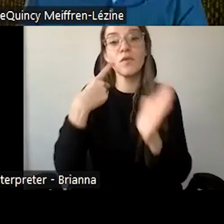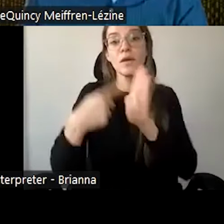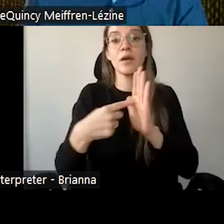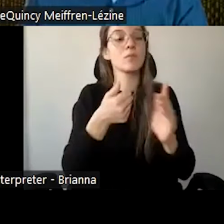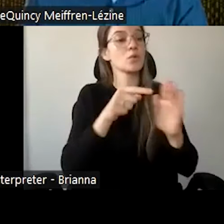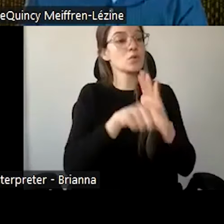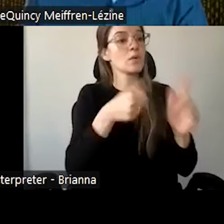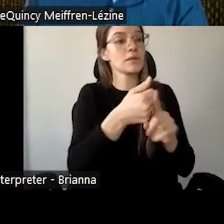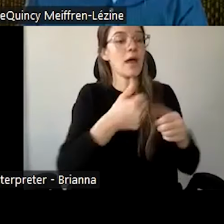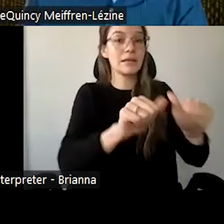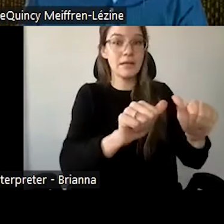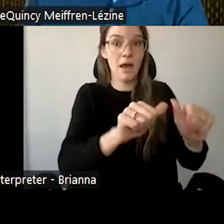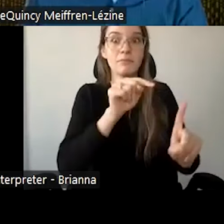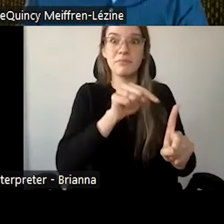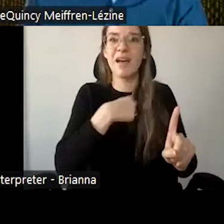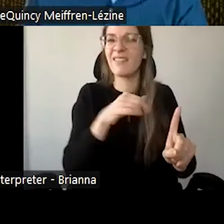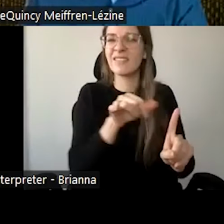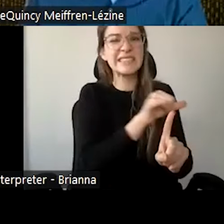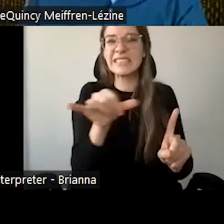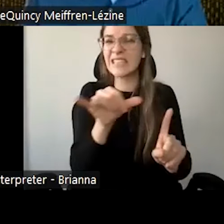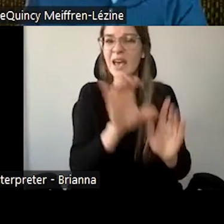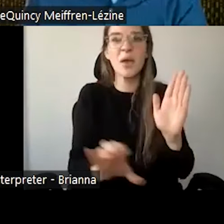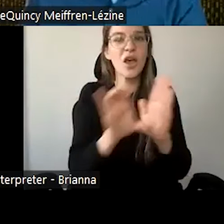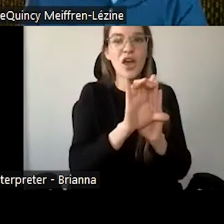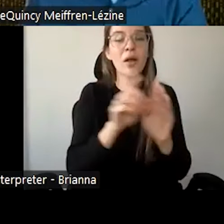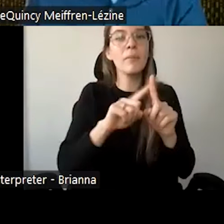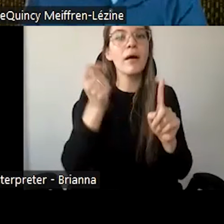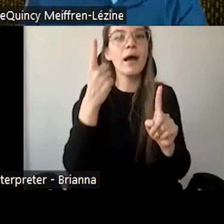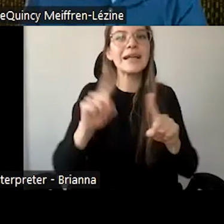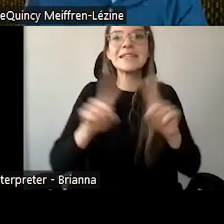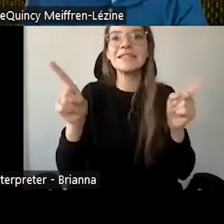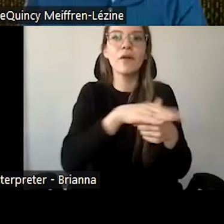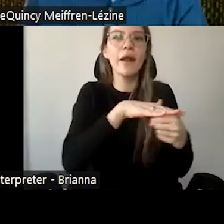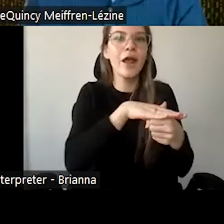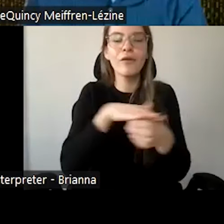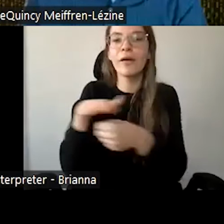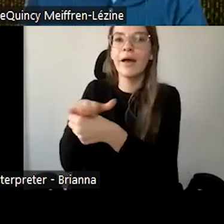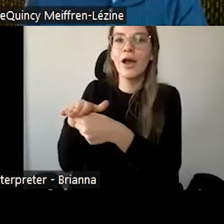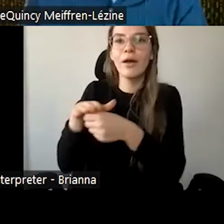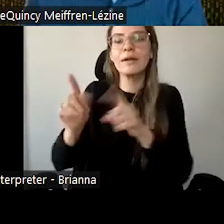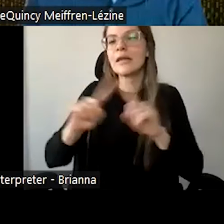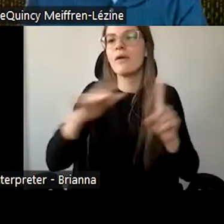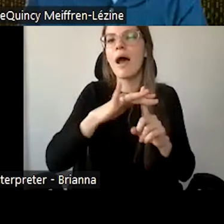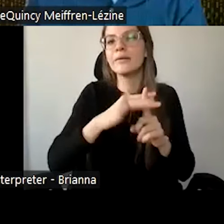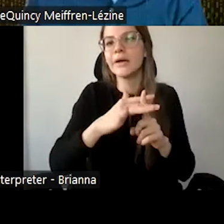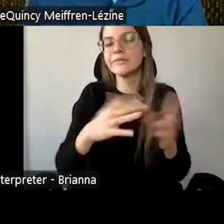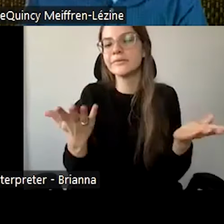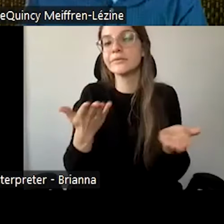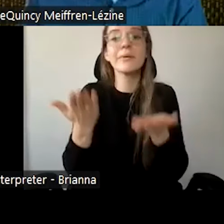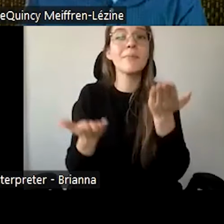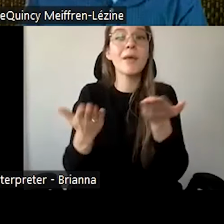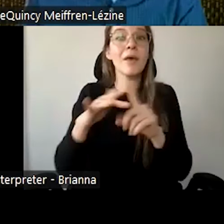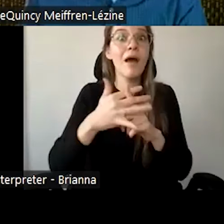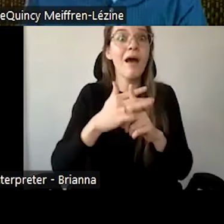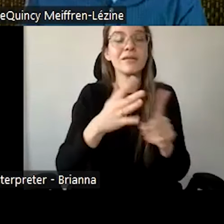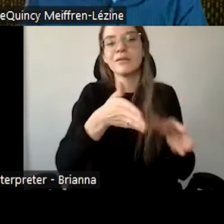attempt has the exact same characteristics, but takes place within the context of where somebody is in